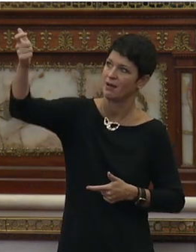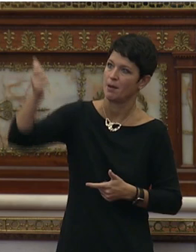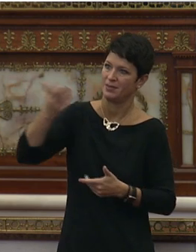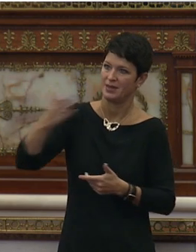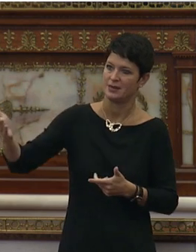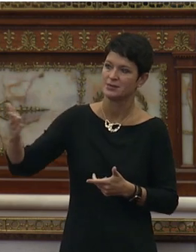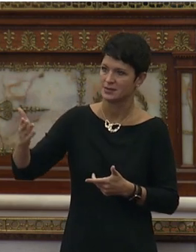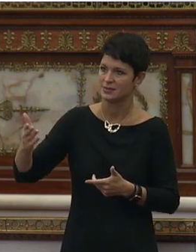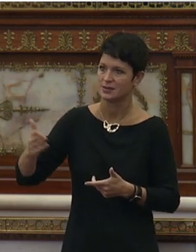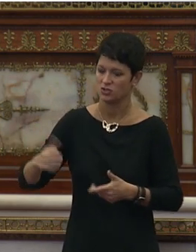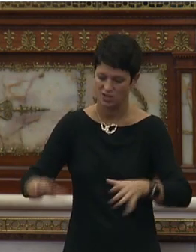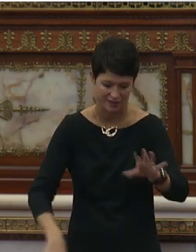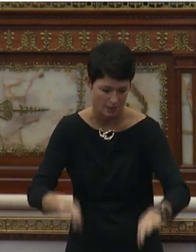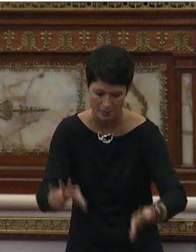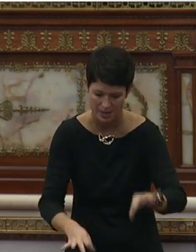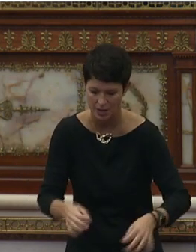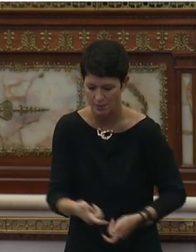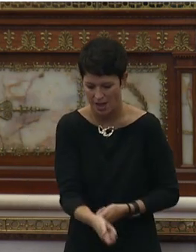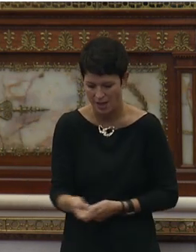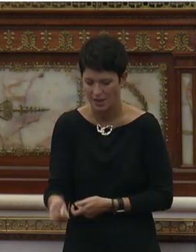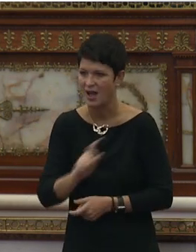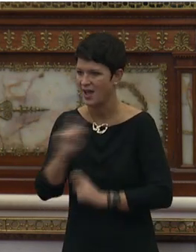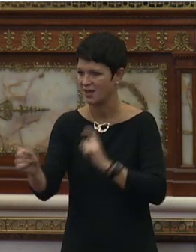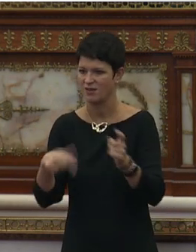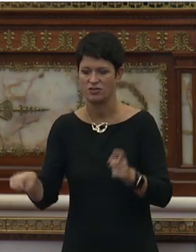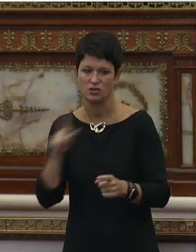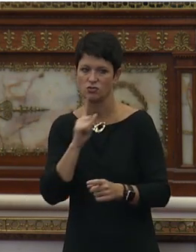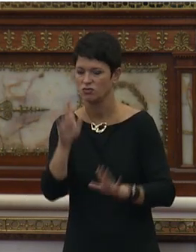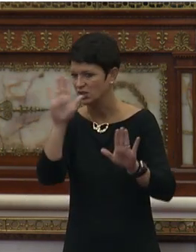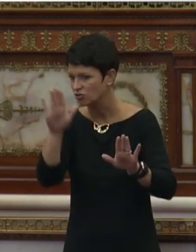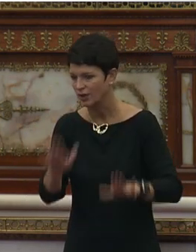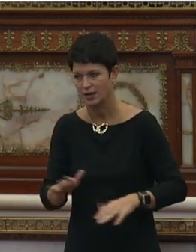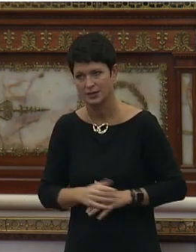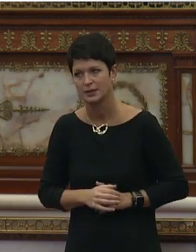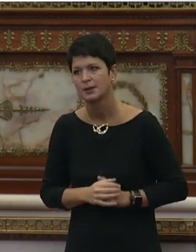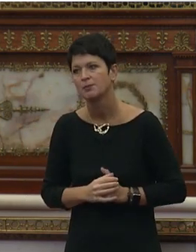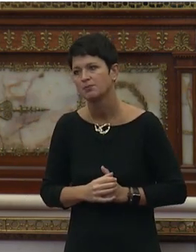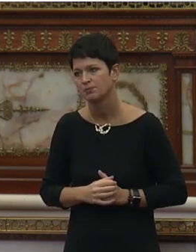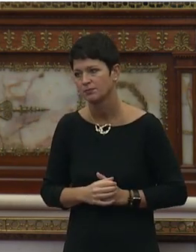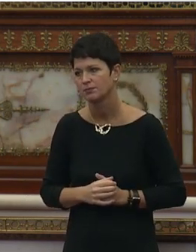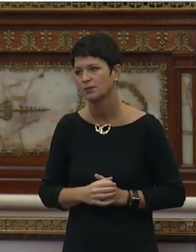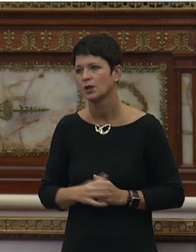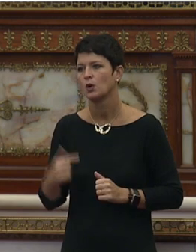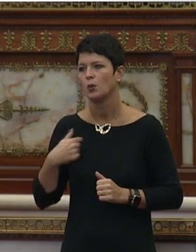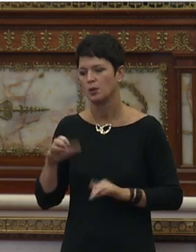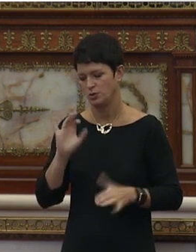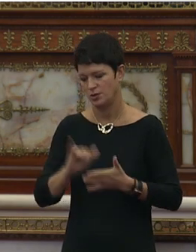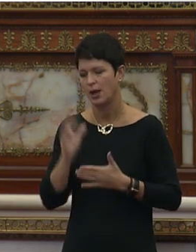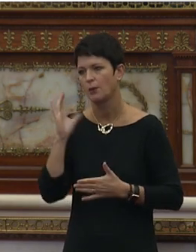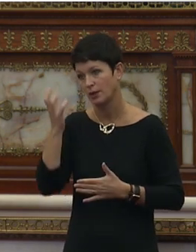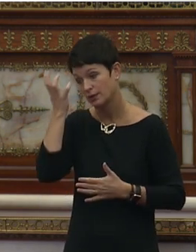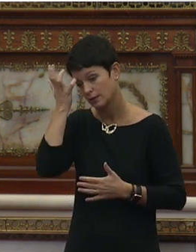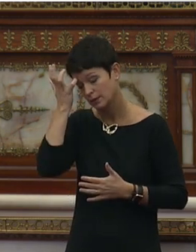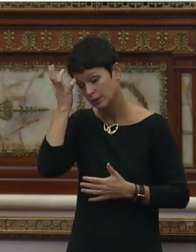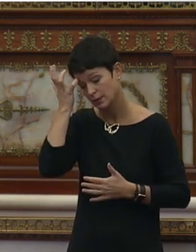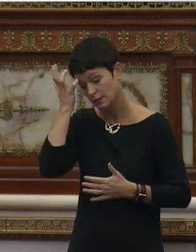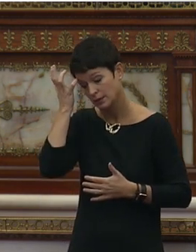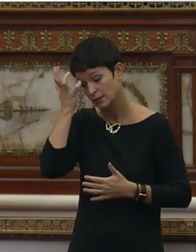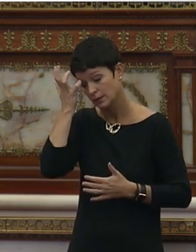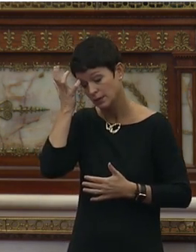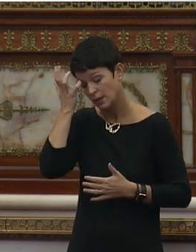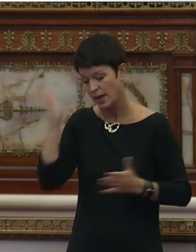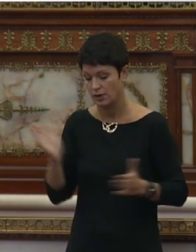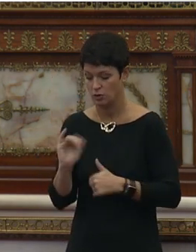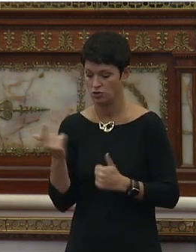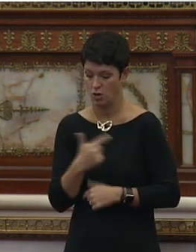trash. I give those out. They are very popular, and we are going to do that. So we encourage all of my